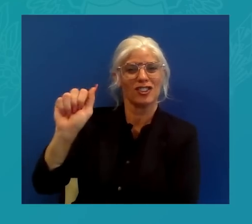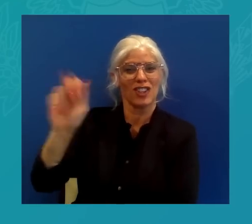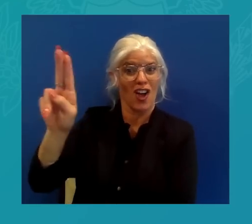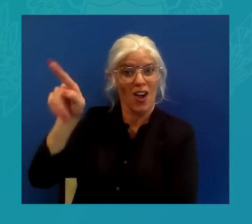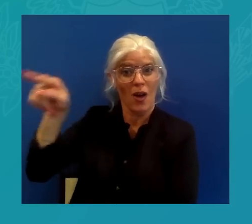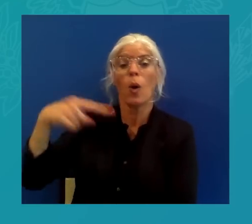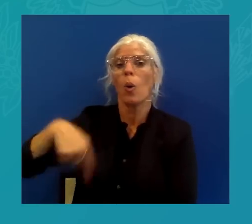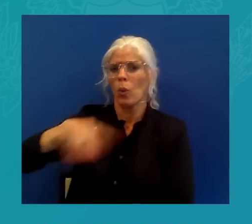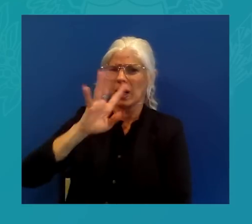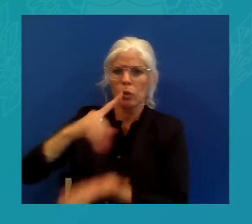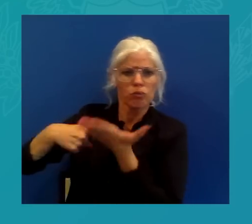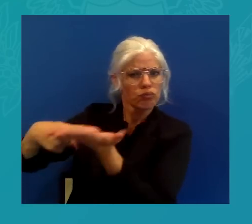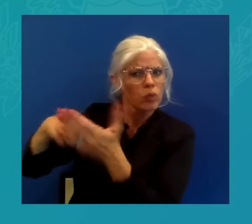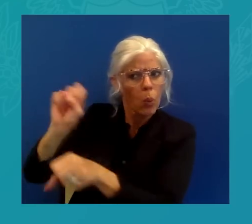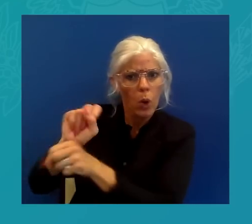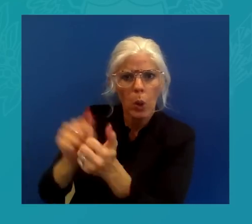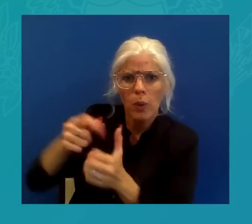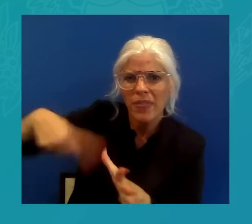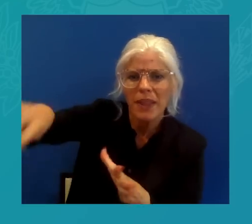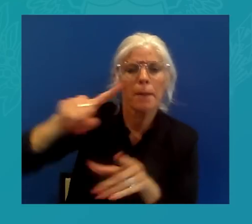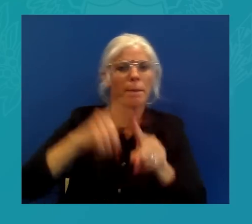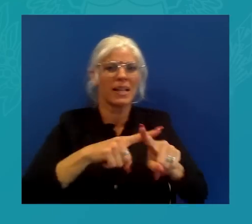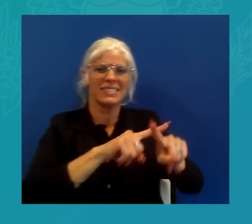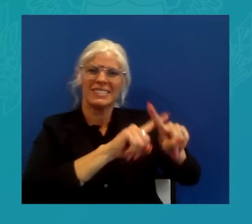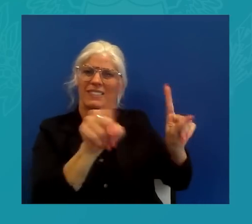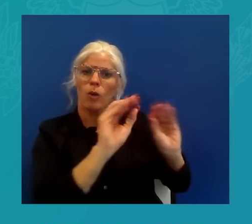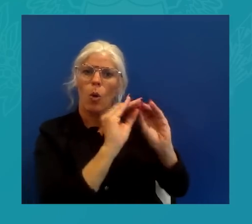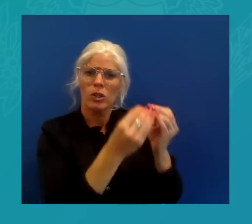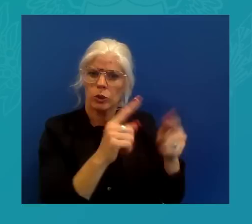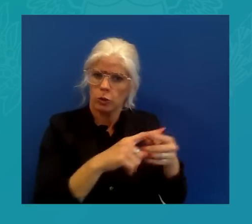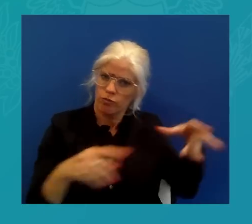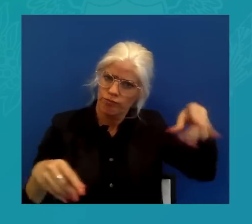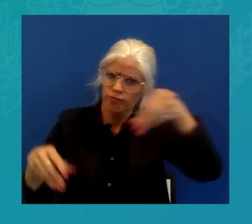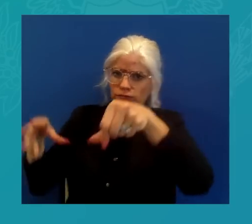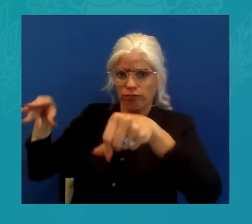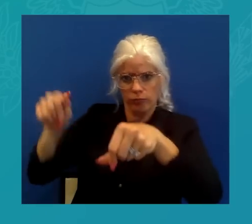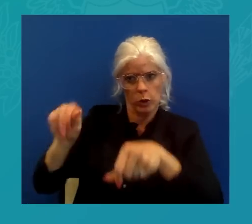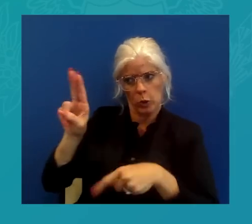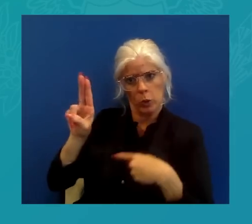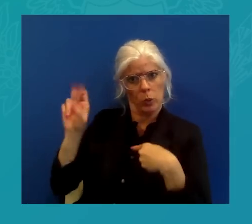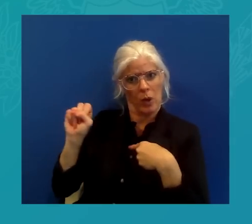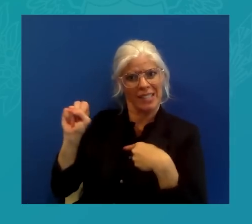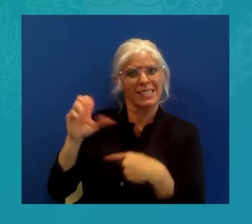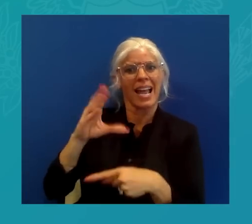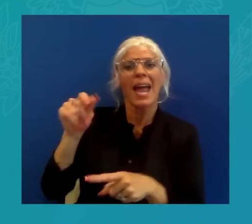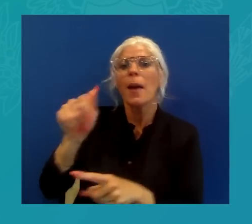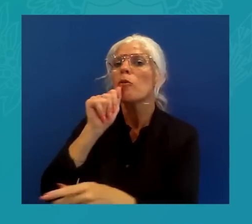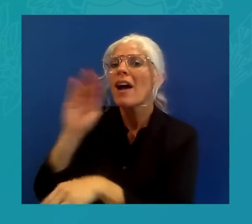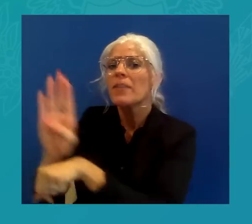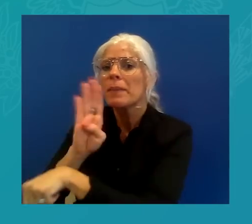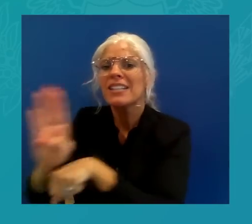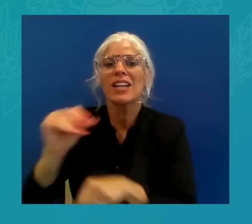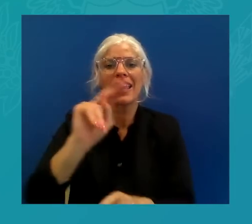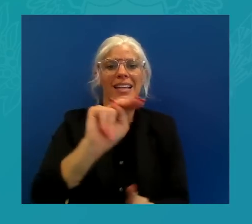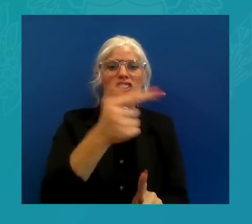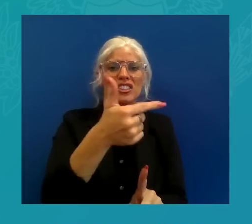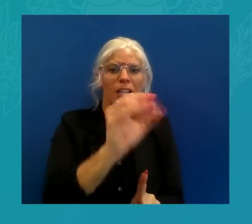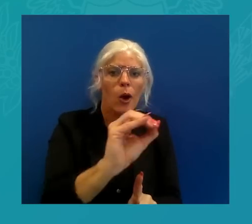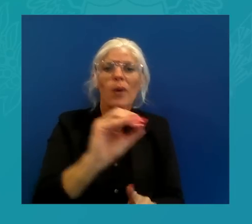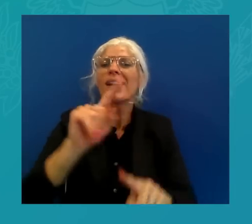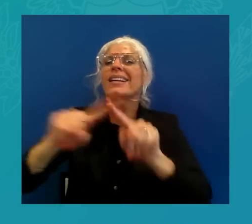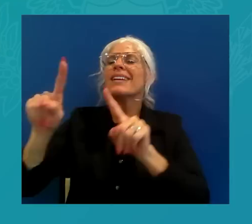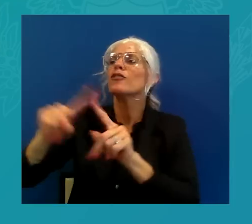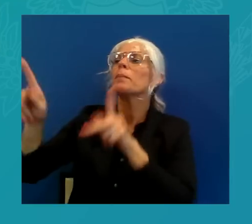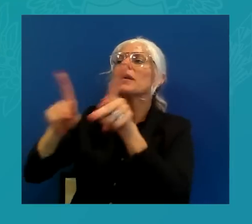other organizations to facilitate connections between the United States government, the private sector, NGOs and